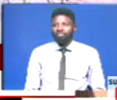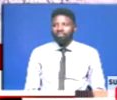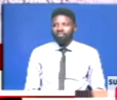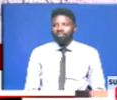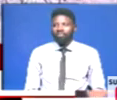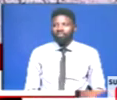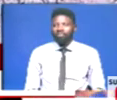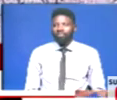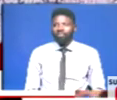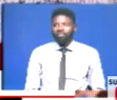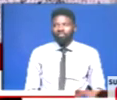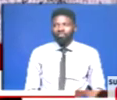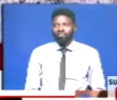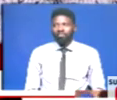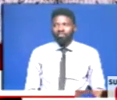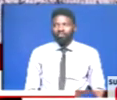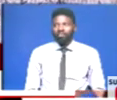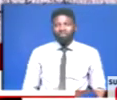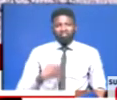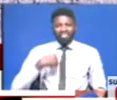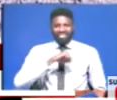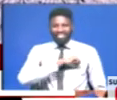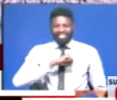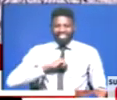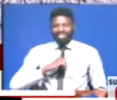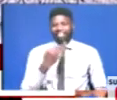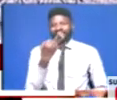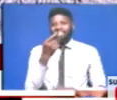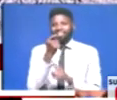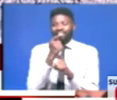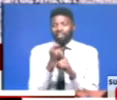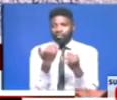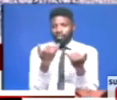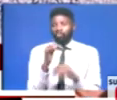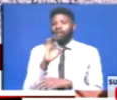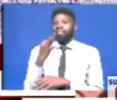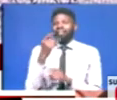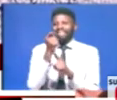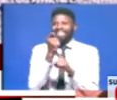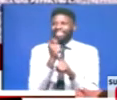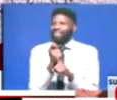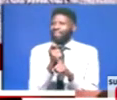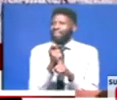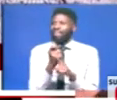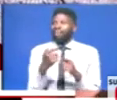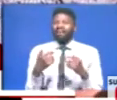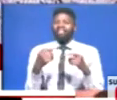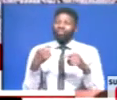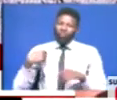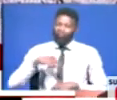Senate. I've been a senator now three terms, so this is my third term. So there's no, I mean, we know